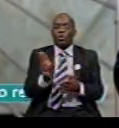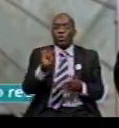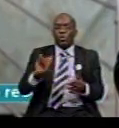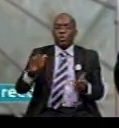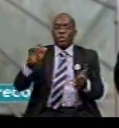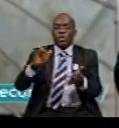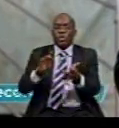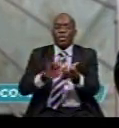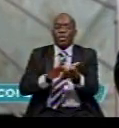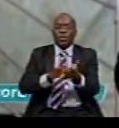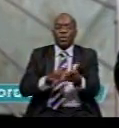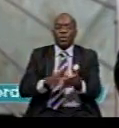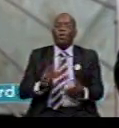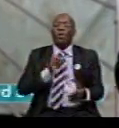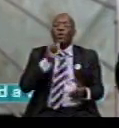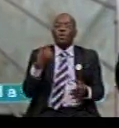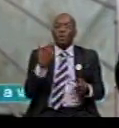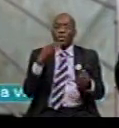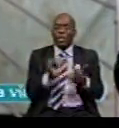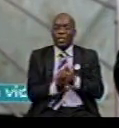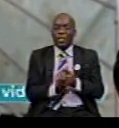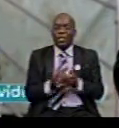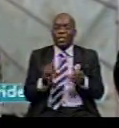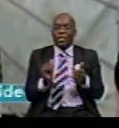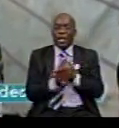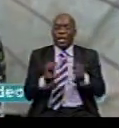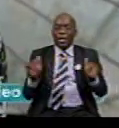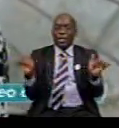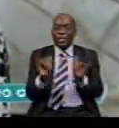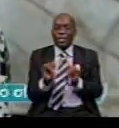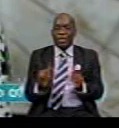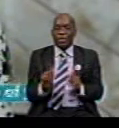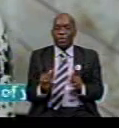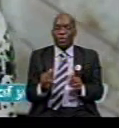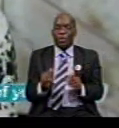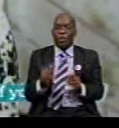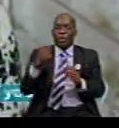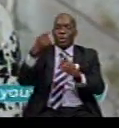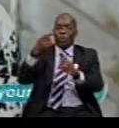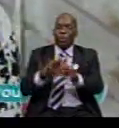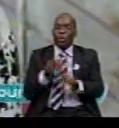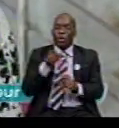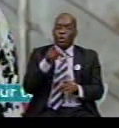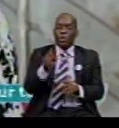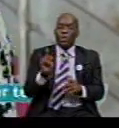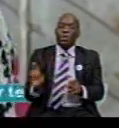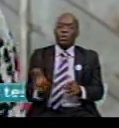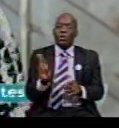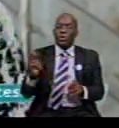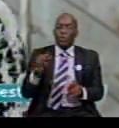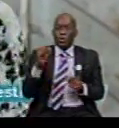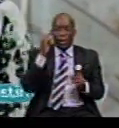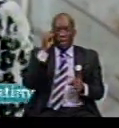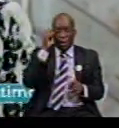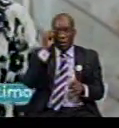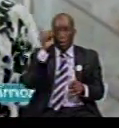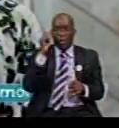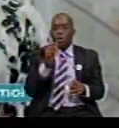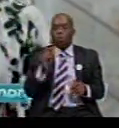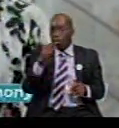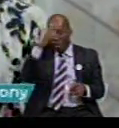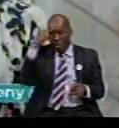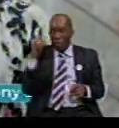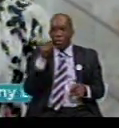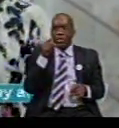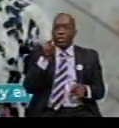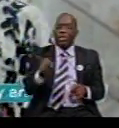only that same month again, I usually use glasses to see very well because I have some issue with my eyes. And that same